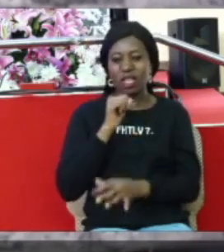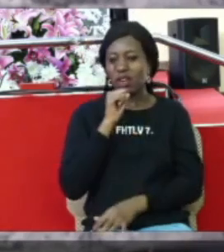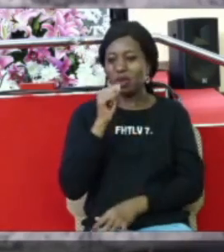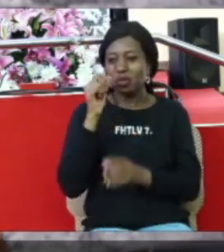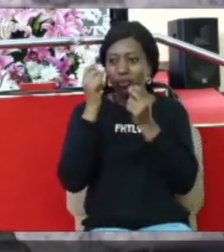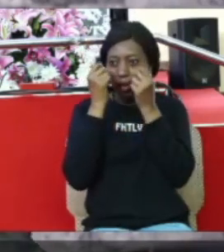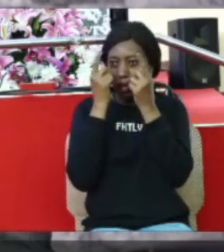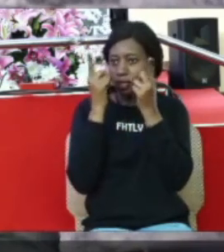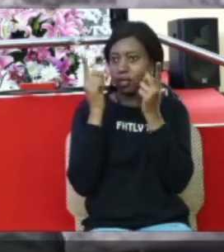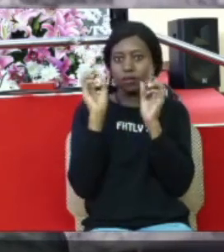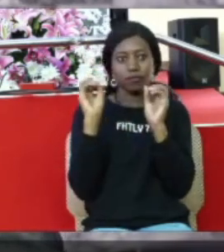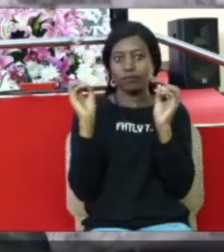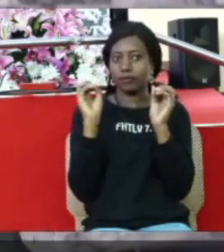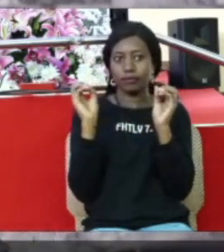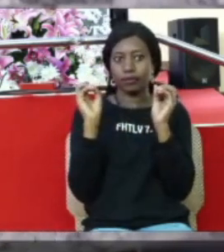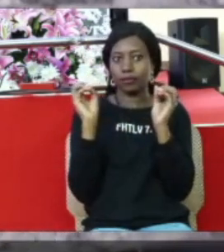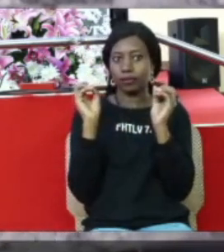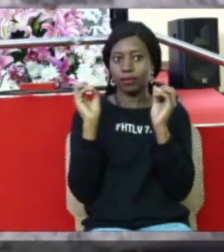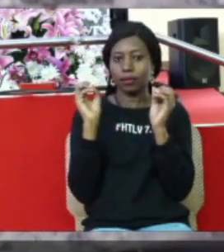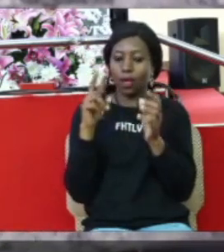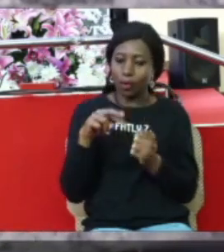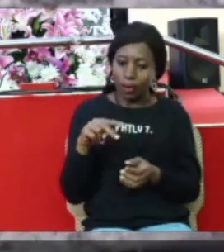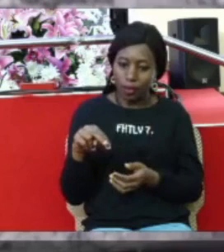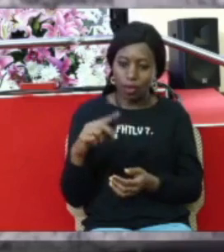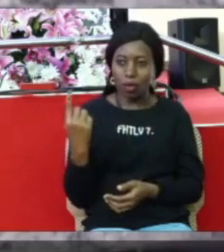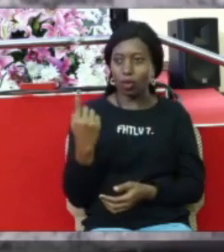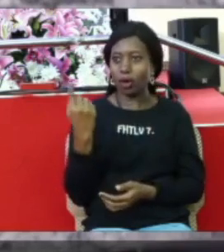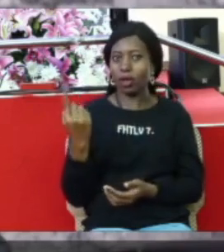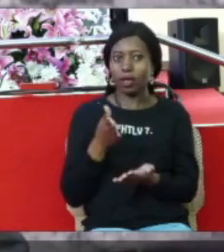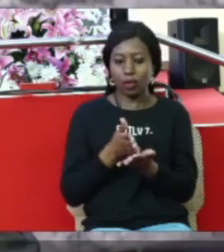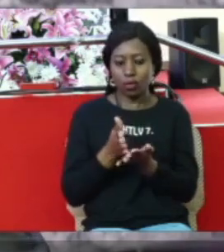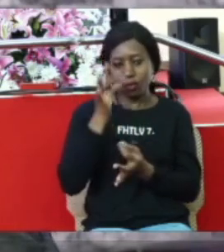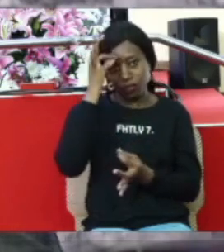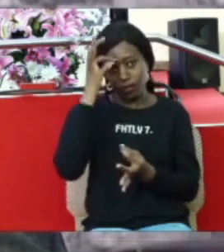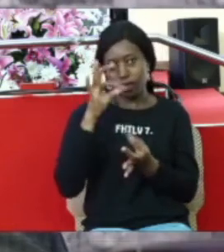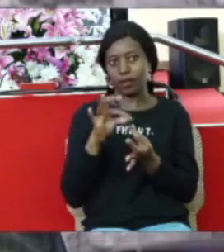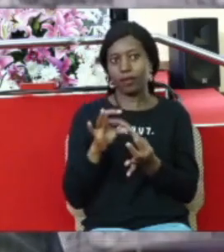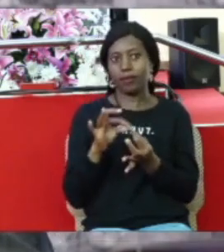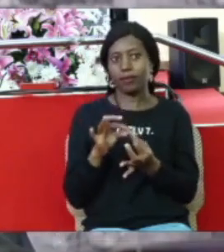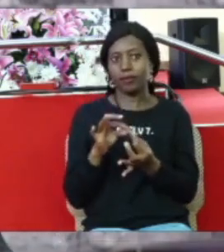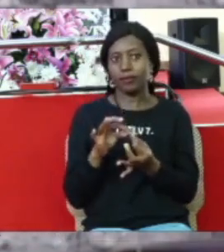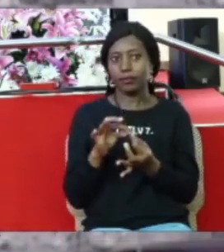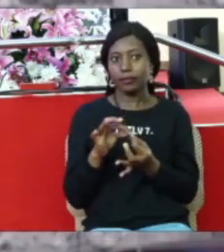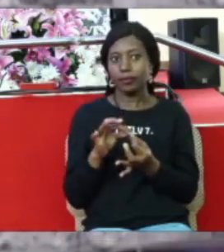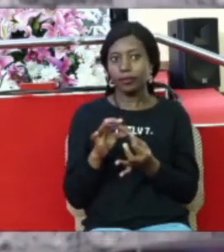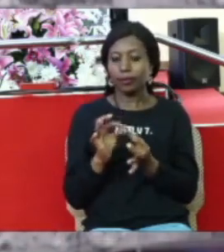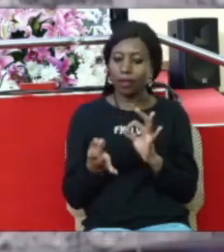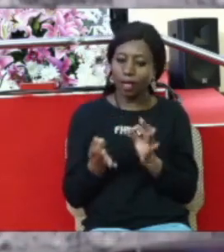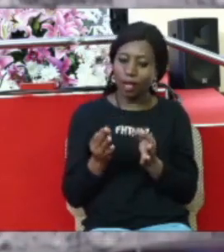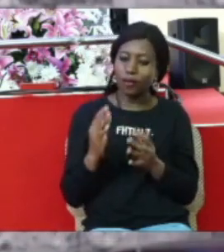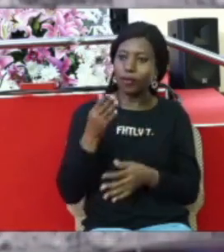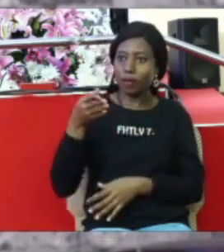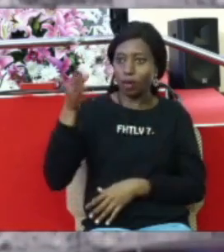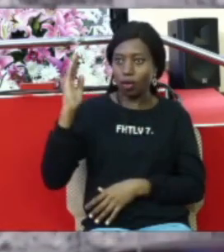waiting, first of all, to see before. Now, that is not faith. But faith is, if God has said it,